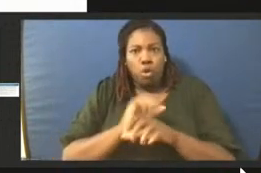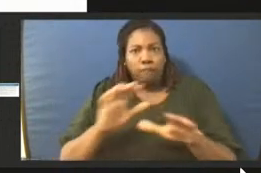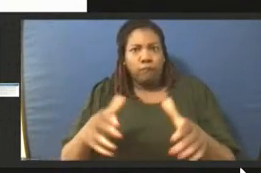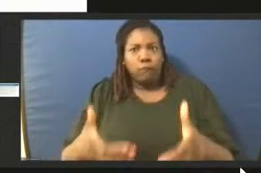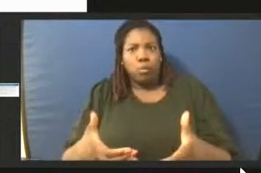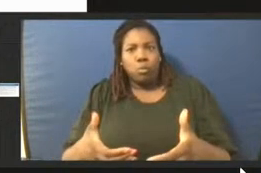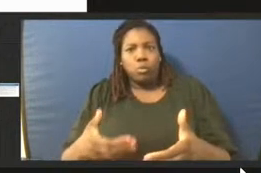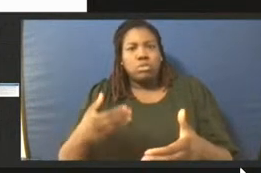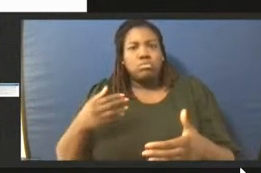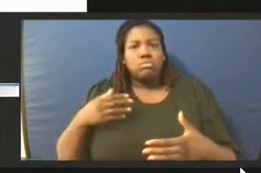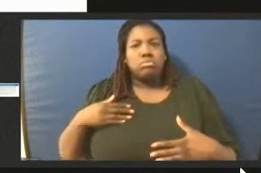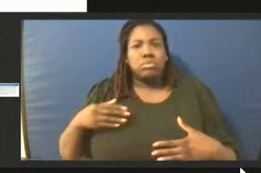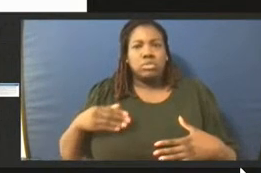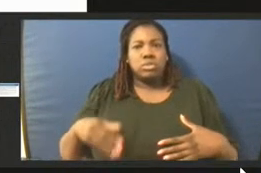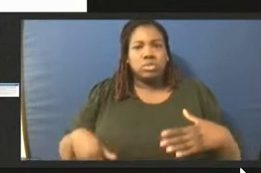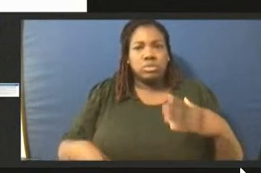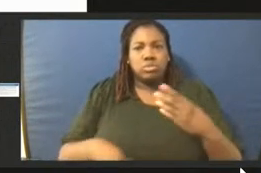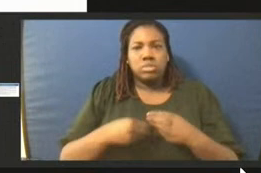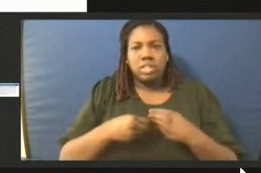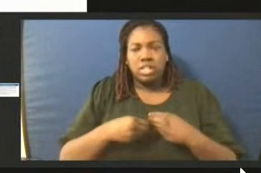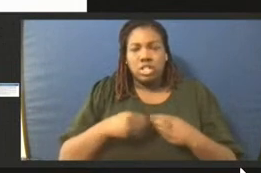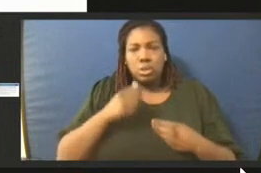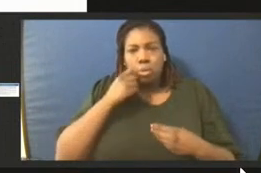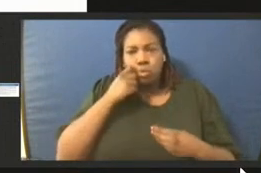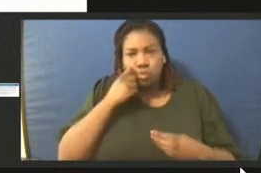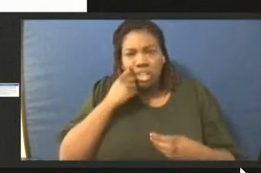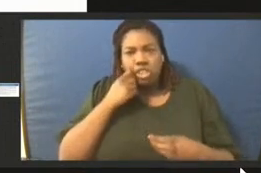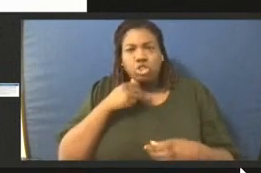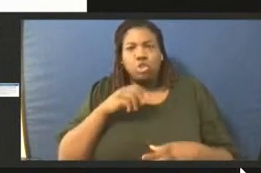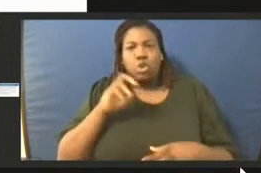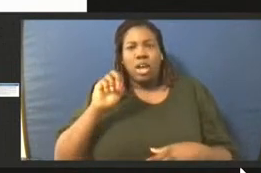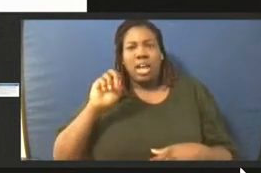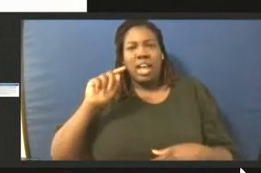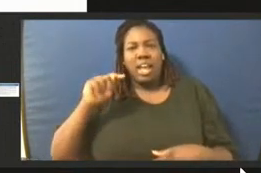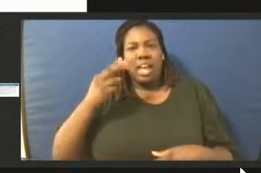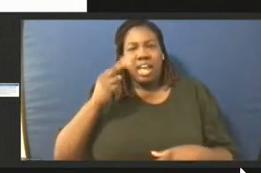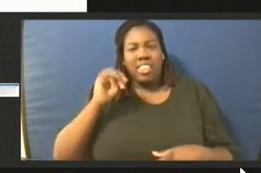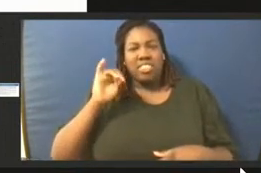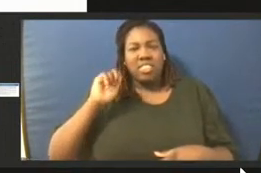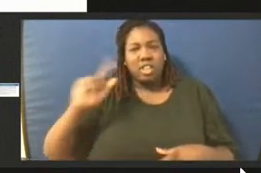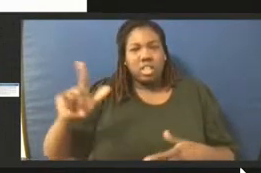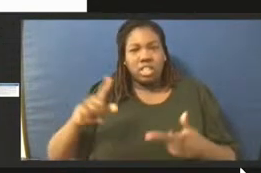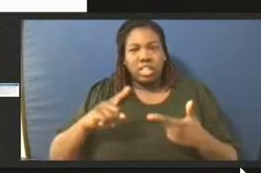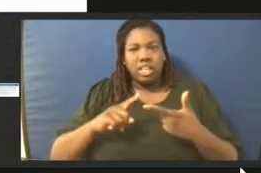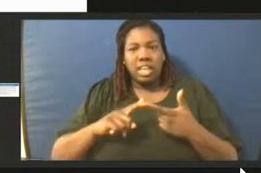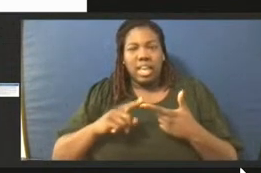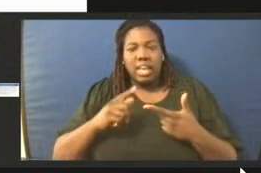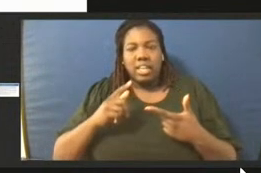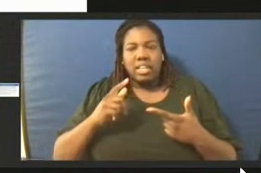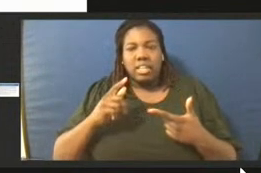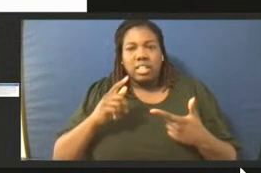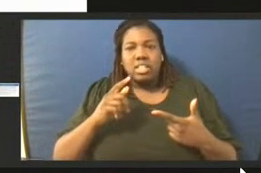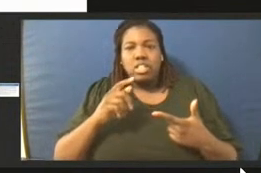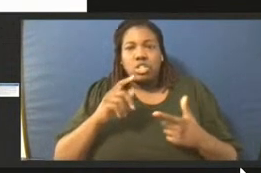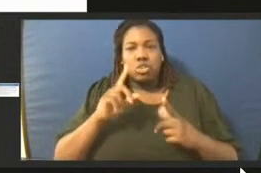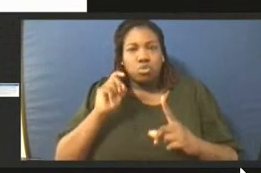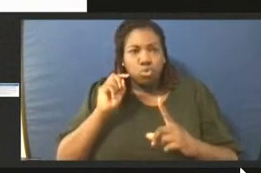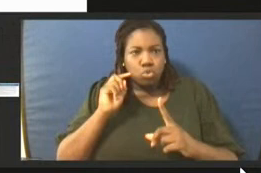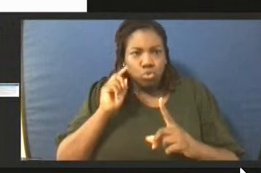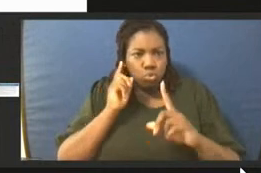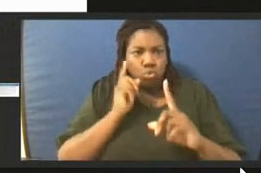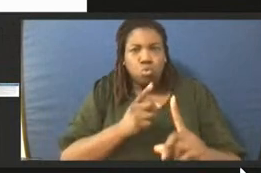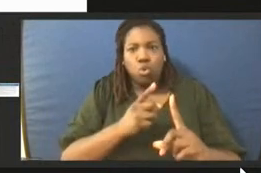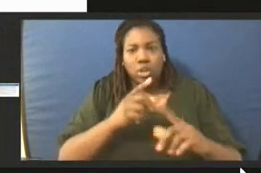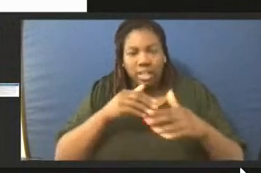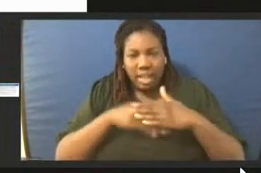contribute to more racially, ethnically, and culturally targeted access to health and behavioral